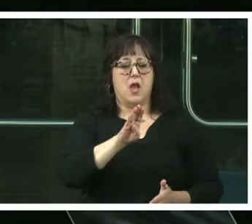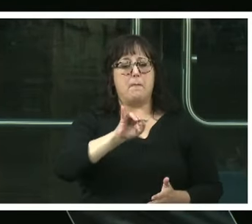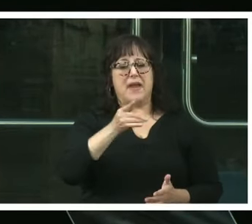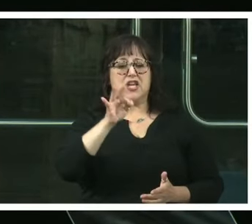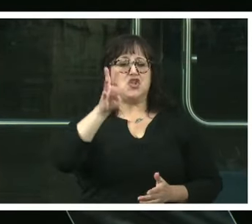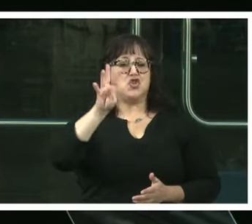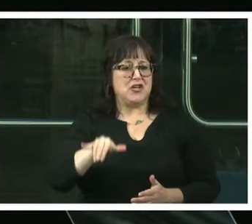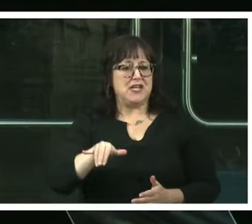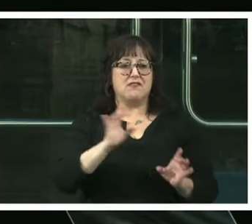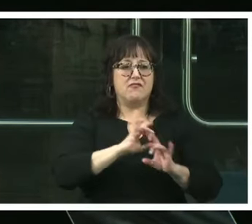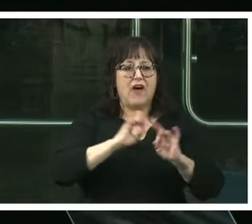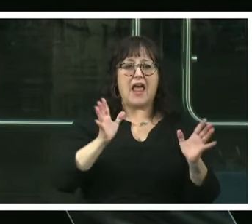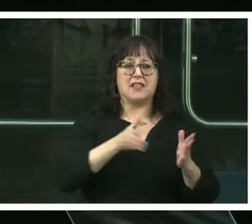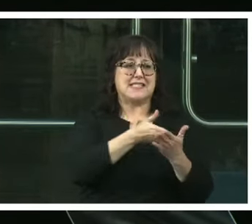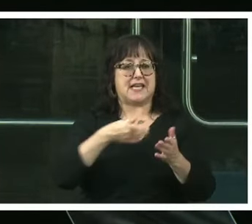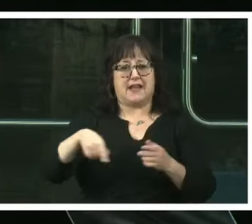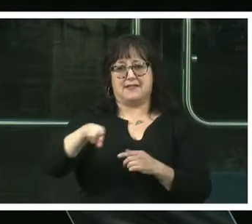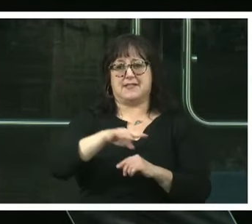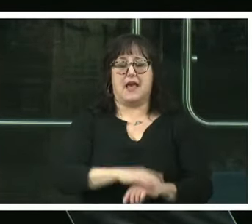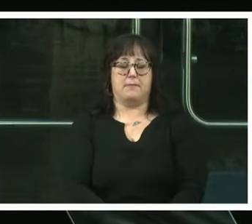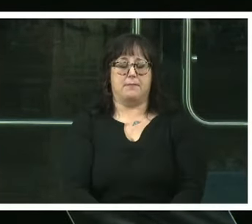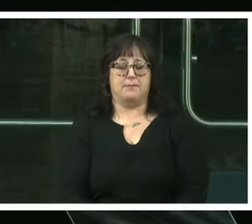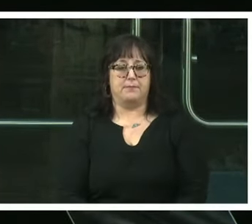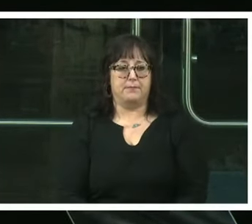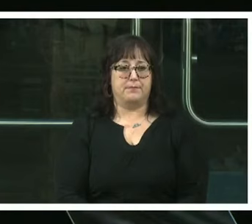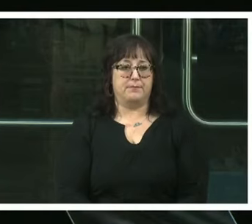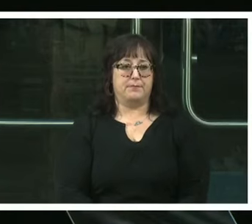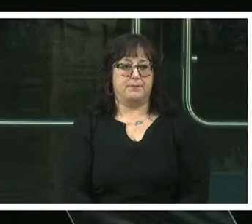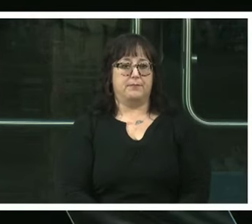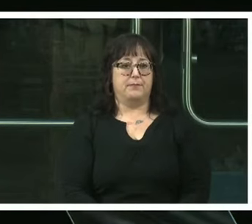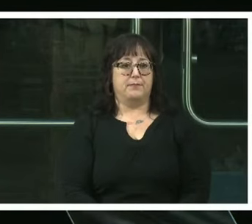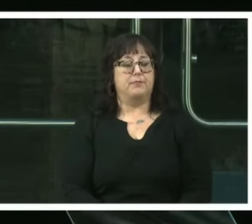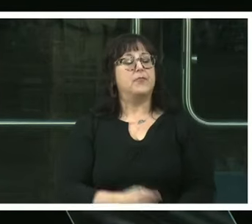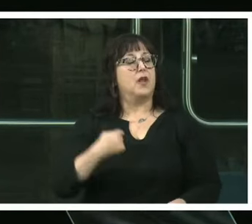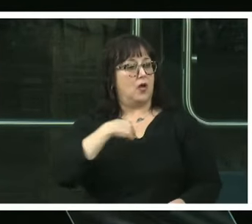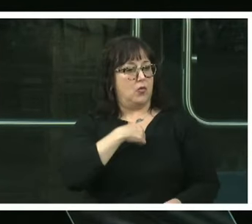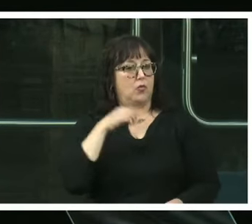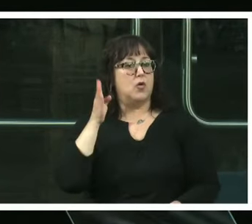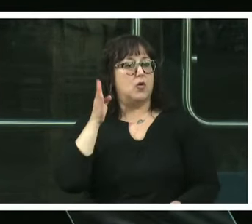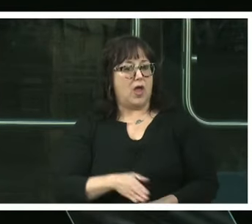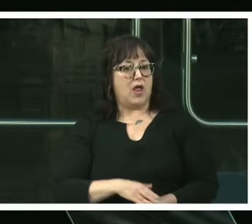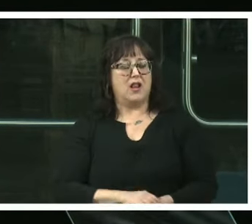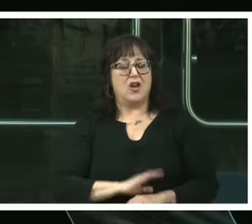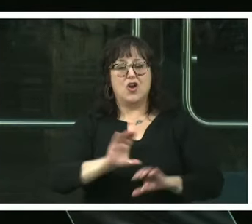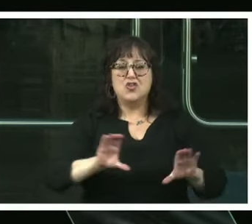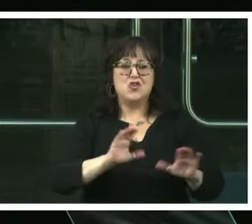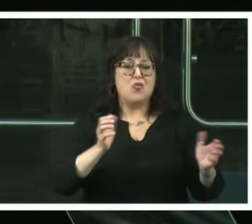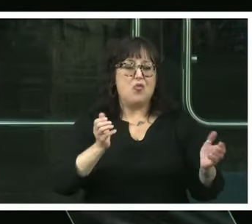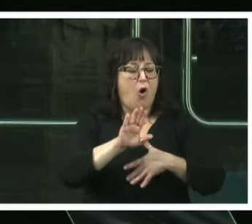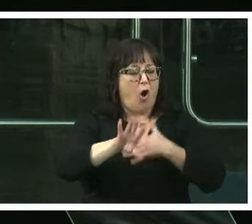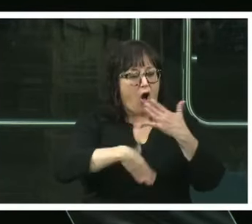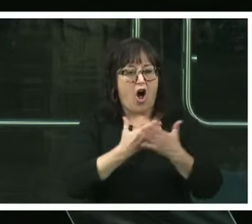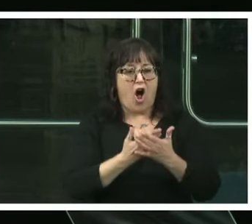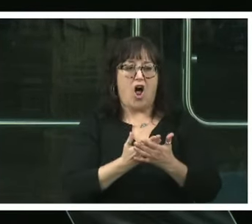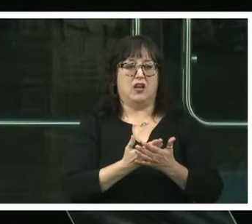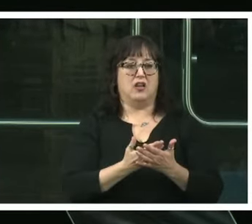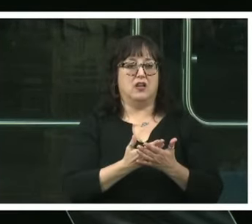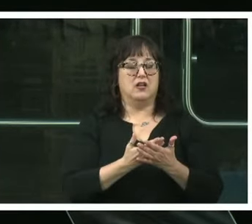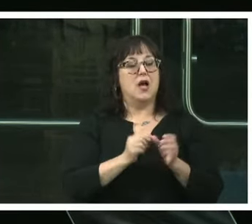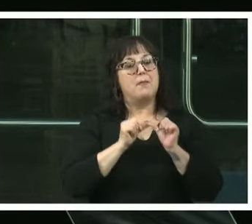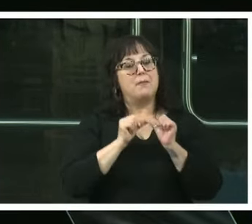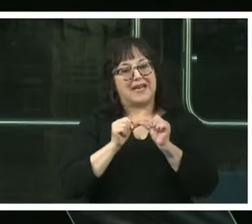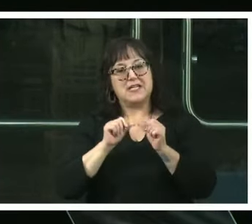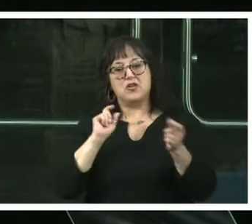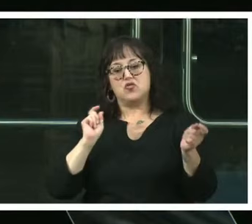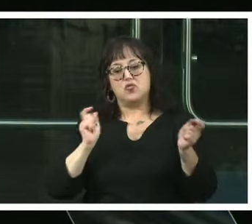We will do all this while continuing to